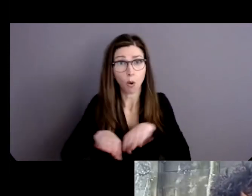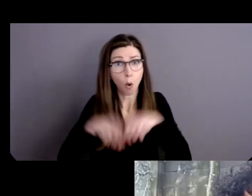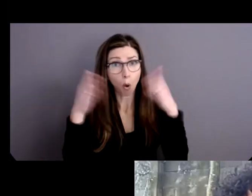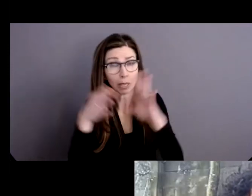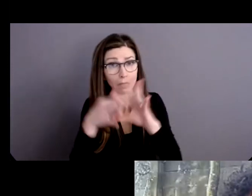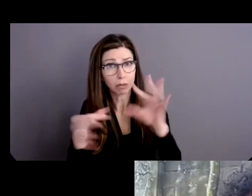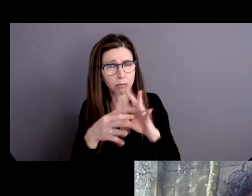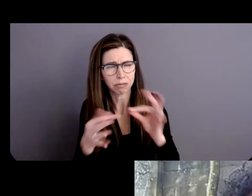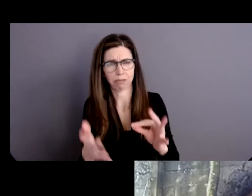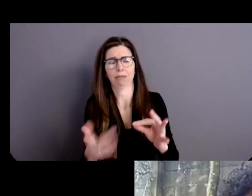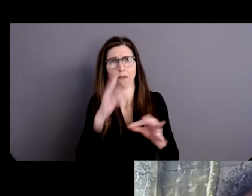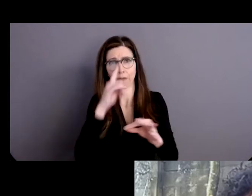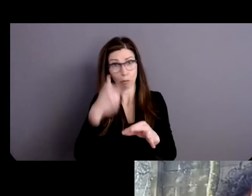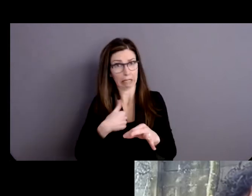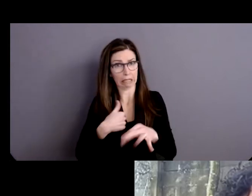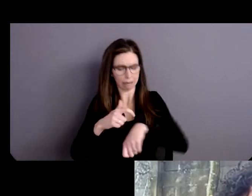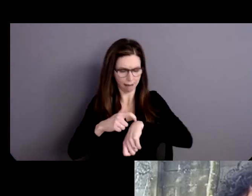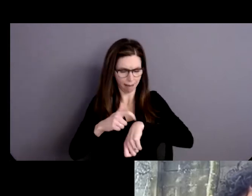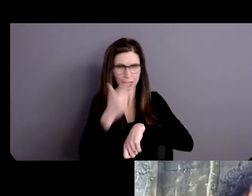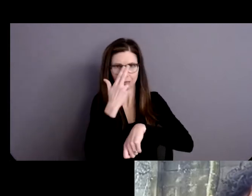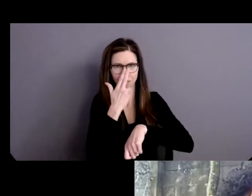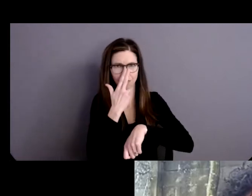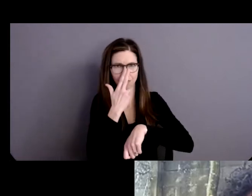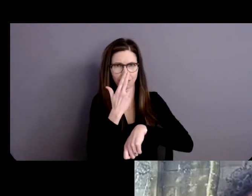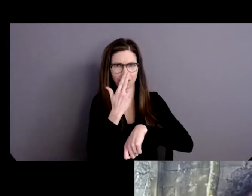strange, but I'm thankful nonetheless.